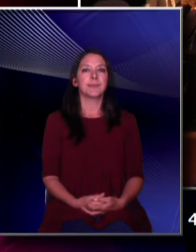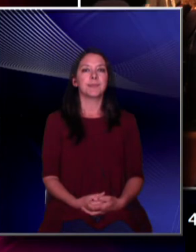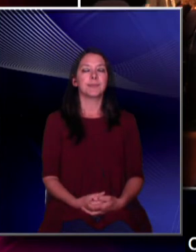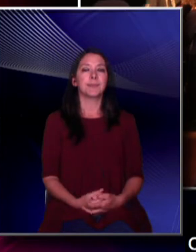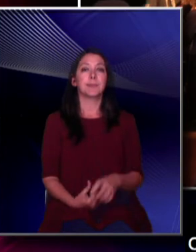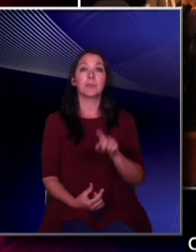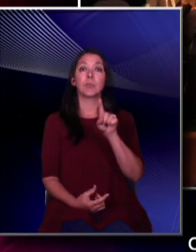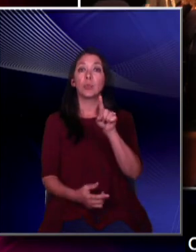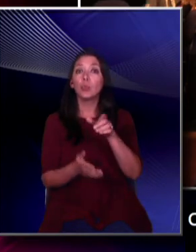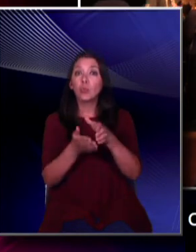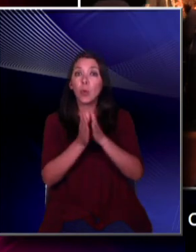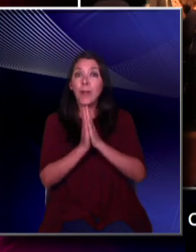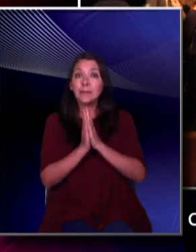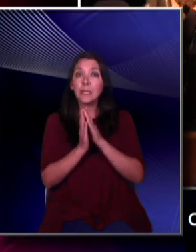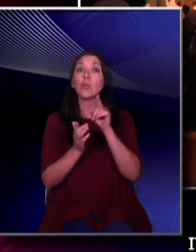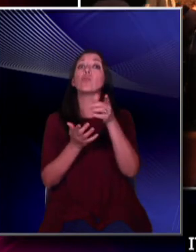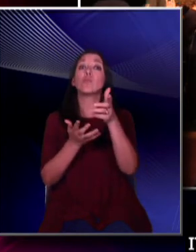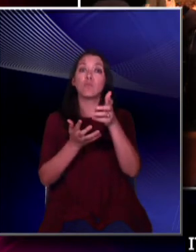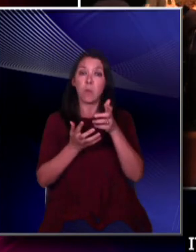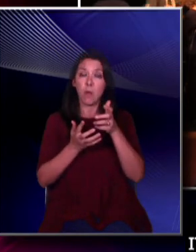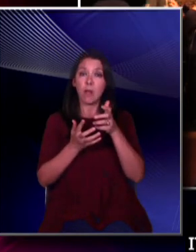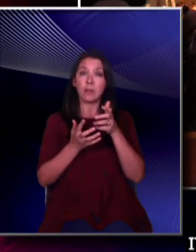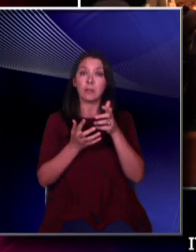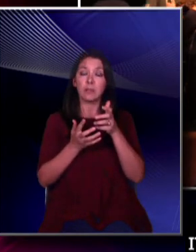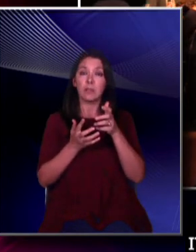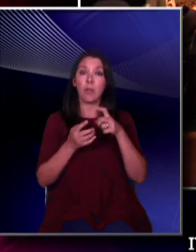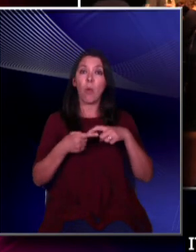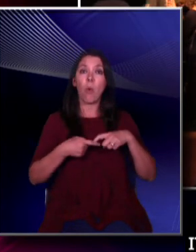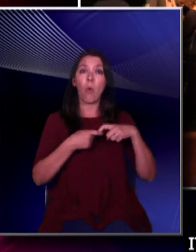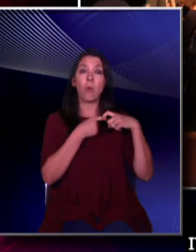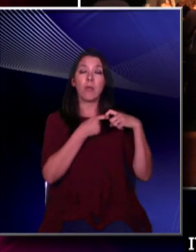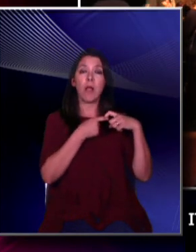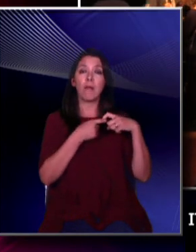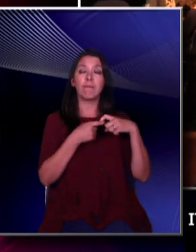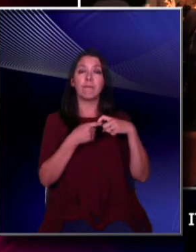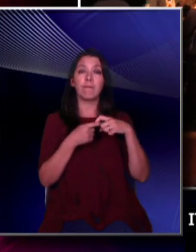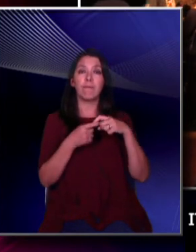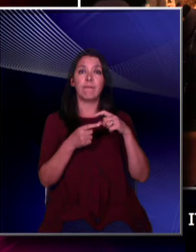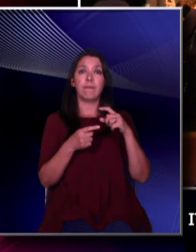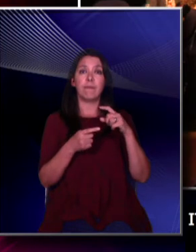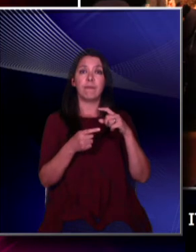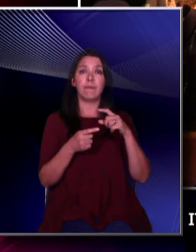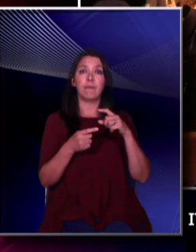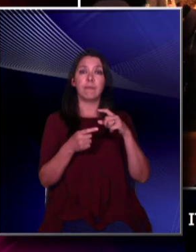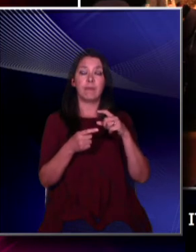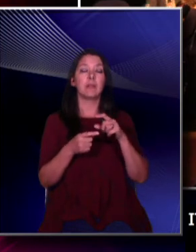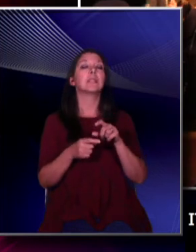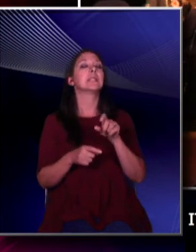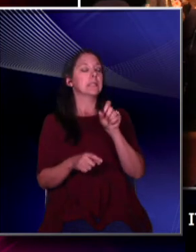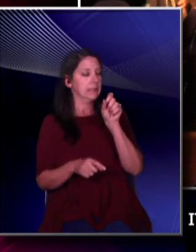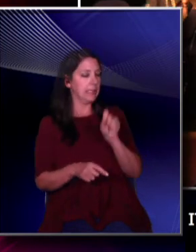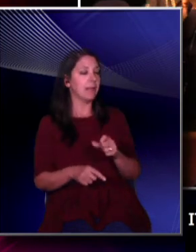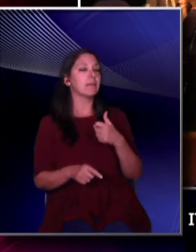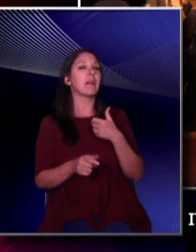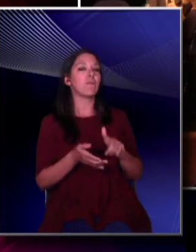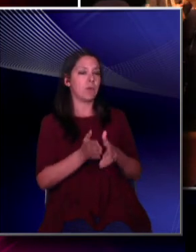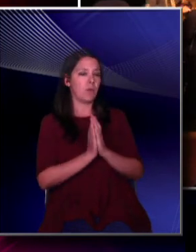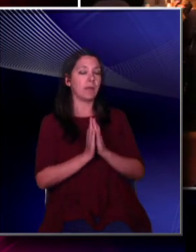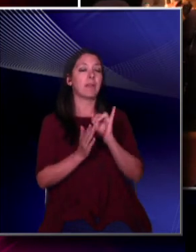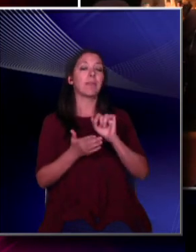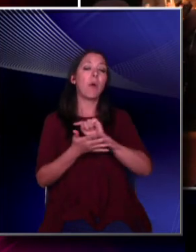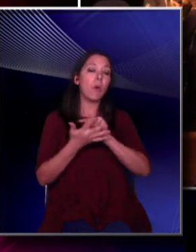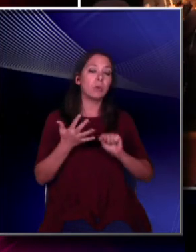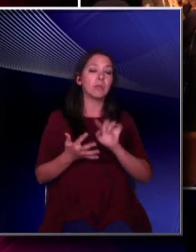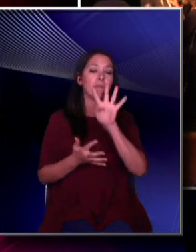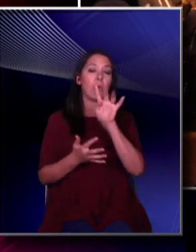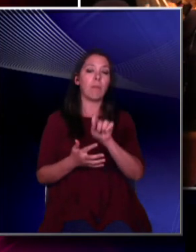Are you requesting those items be pulled off consent and for Yes, executive? I am requesting that those items be pulled